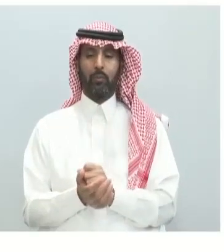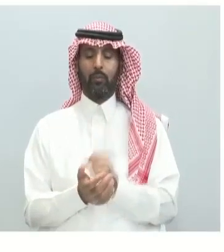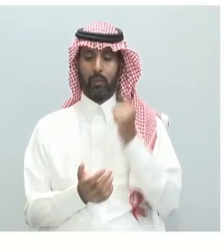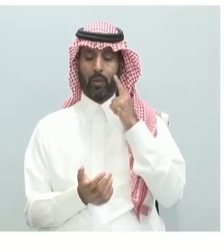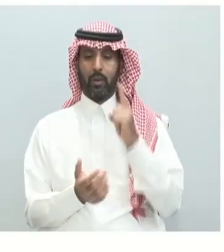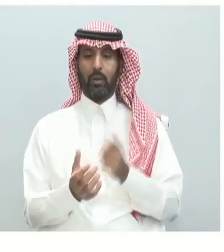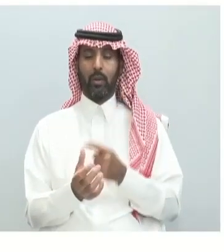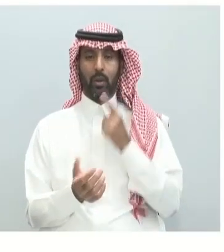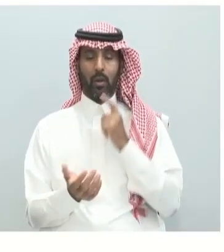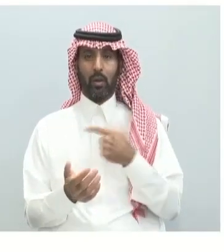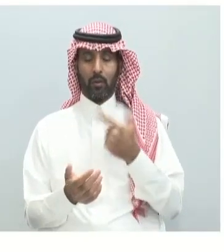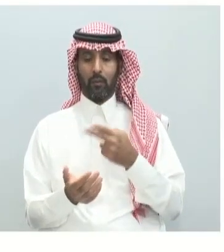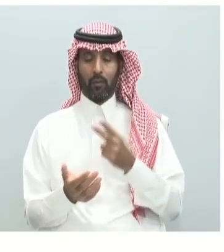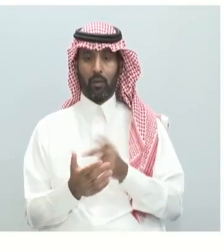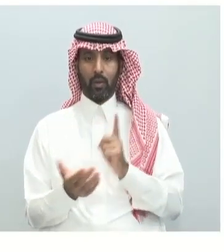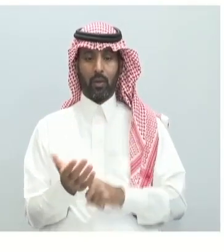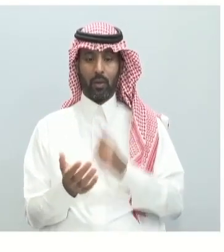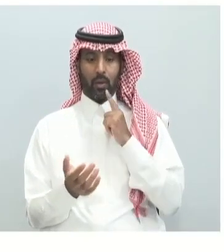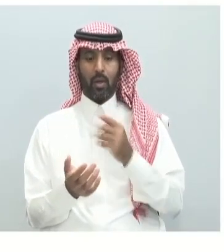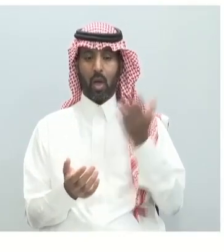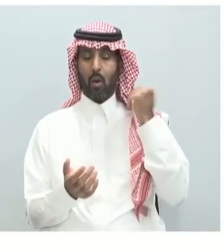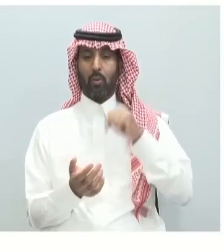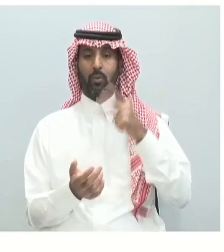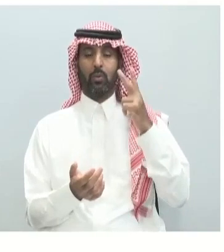In 2006, it was estimated that there were